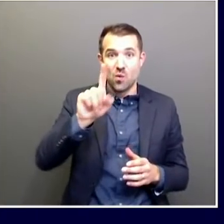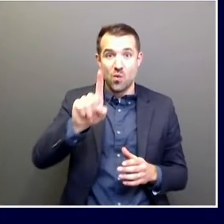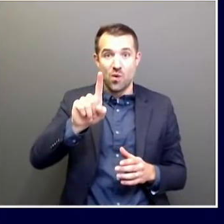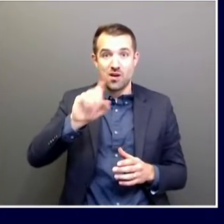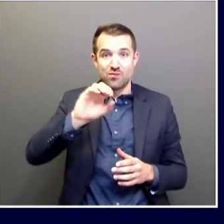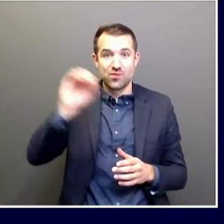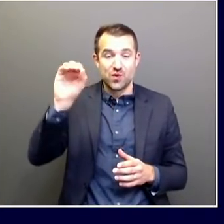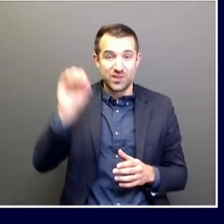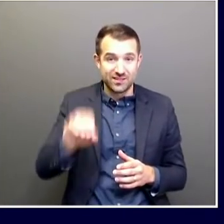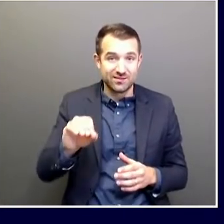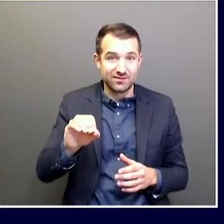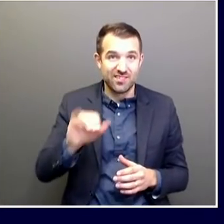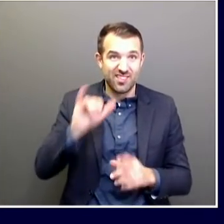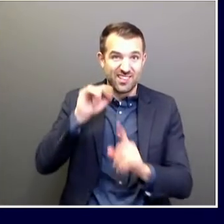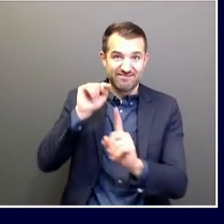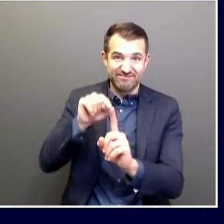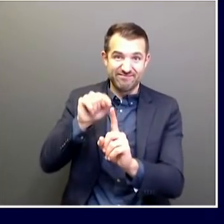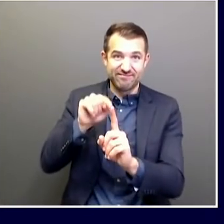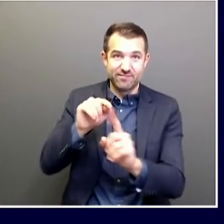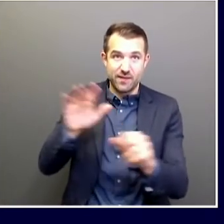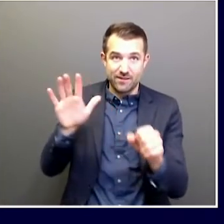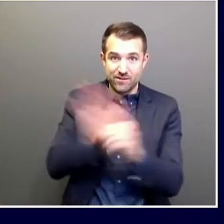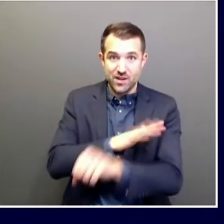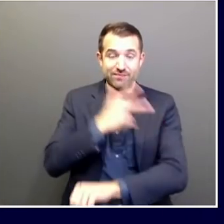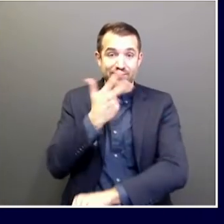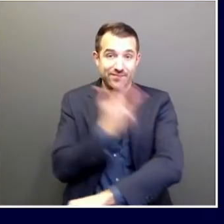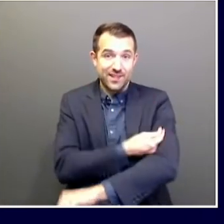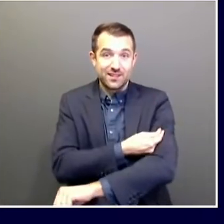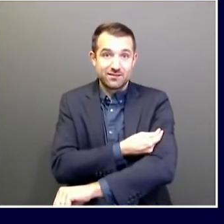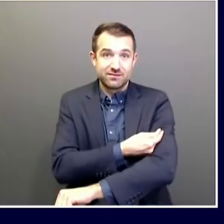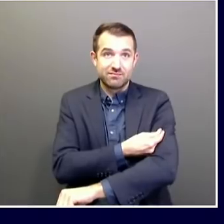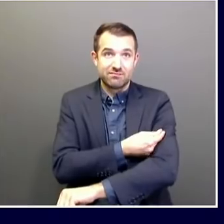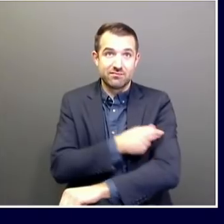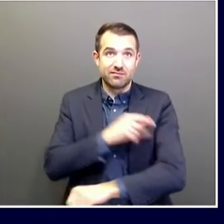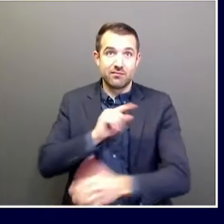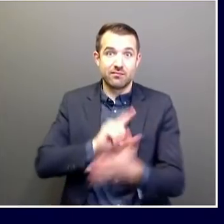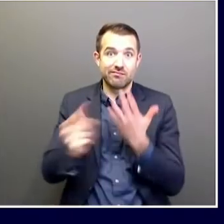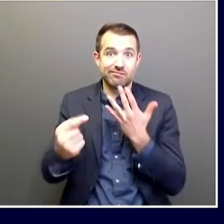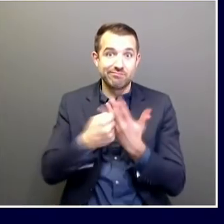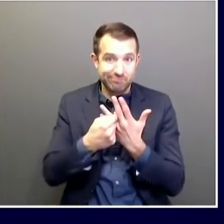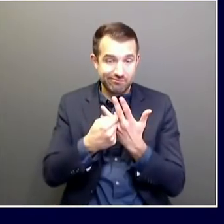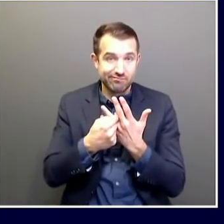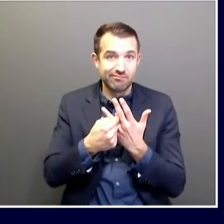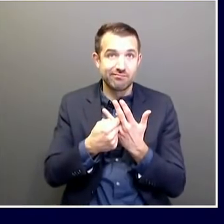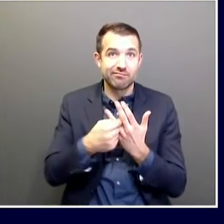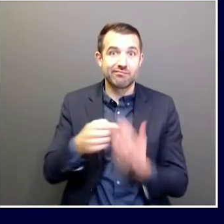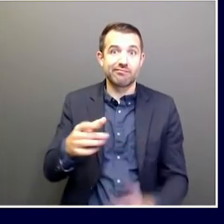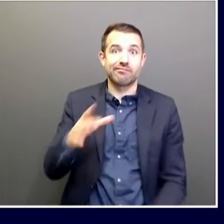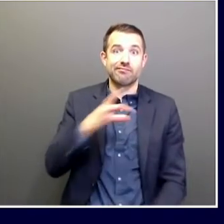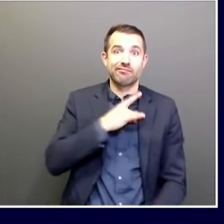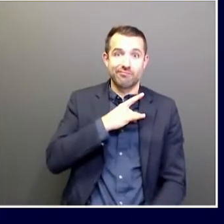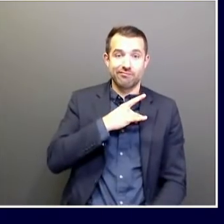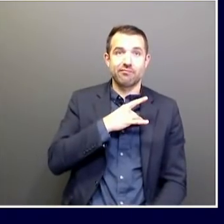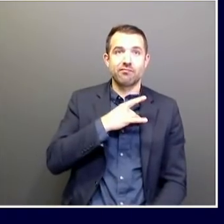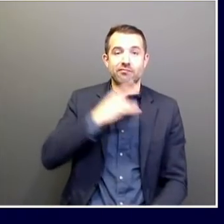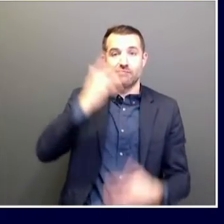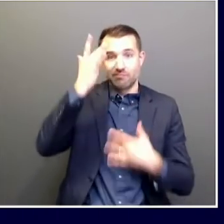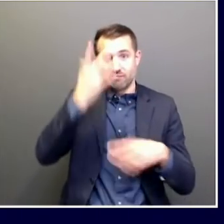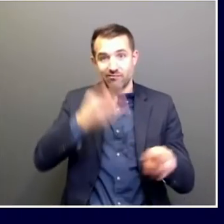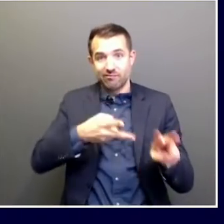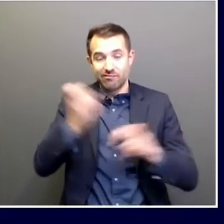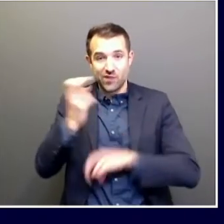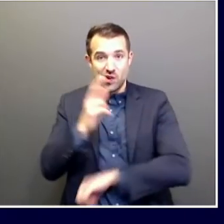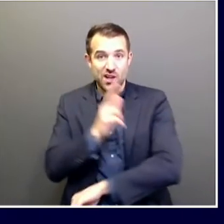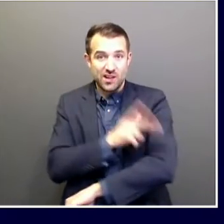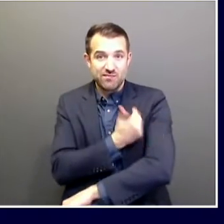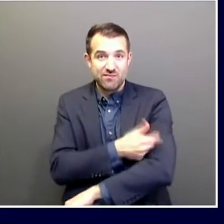who are already vaccinated, that rare thing that happens 0.1% of the time, when you apply it to the fact that we have so